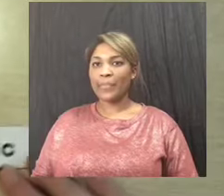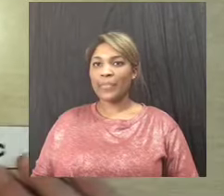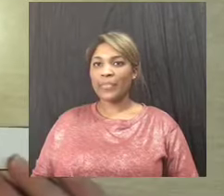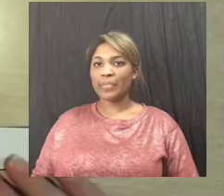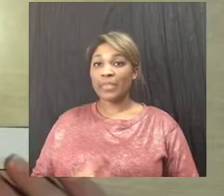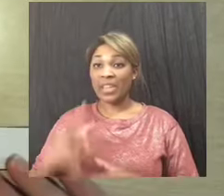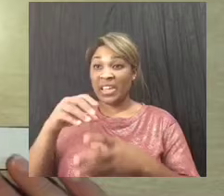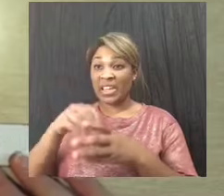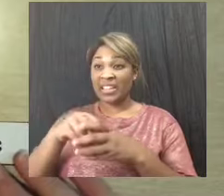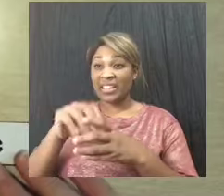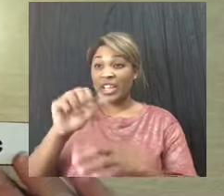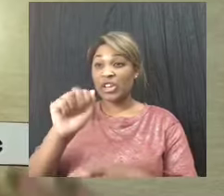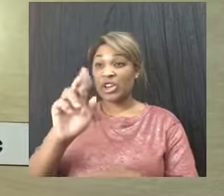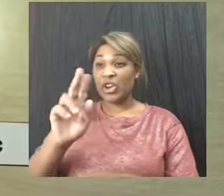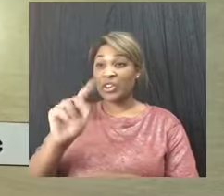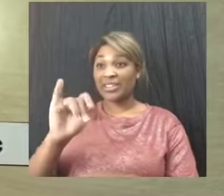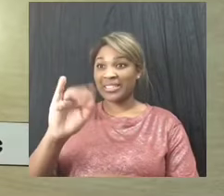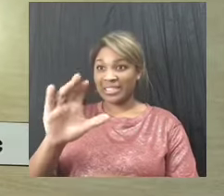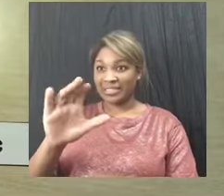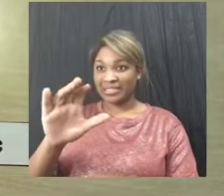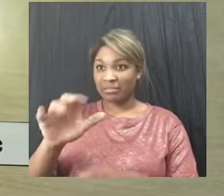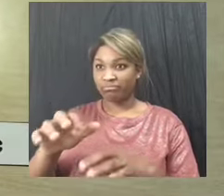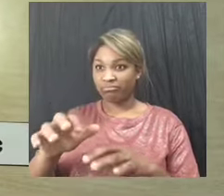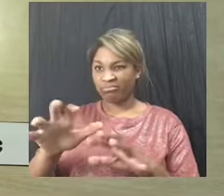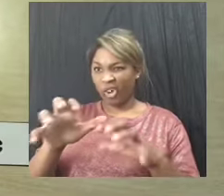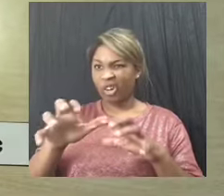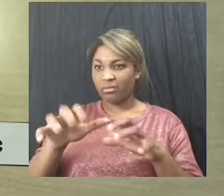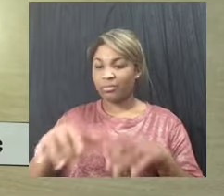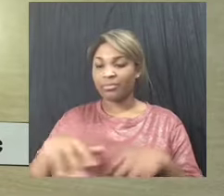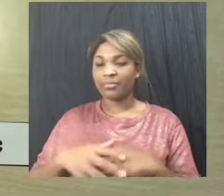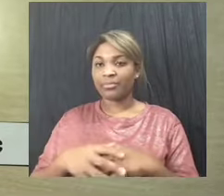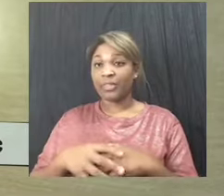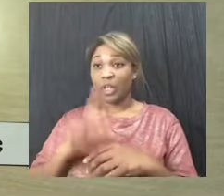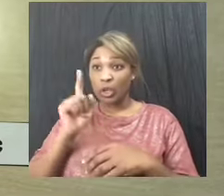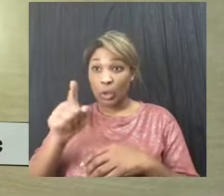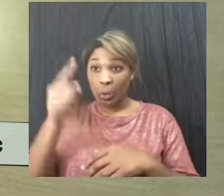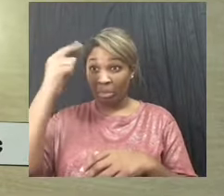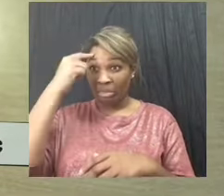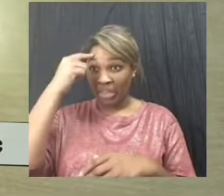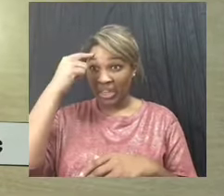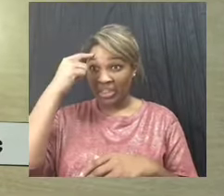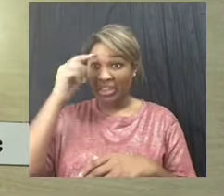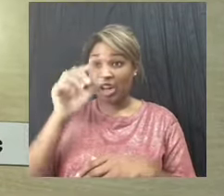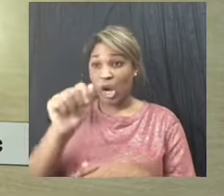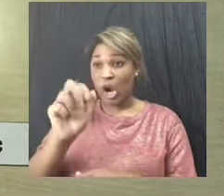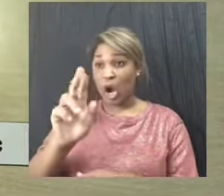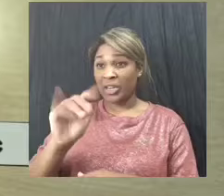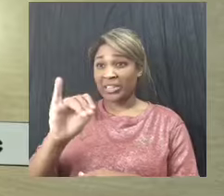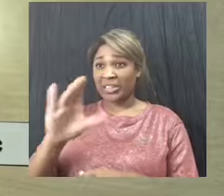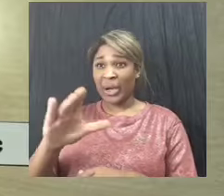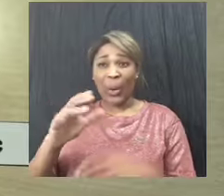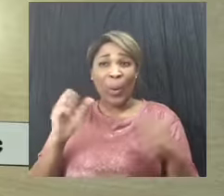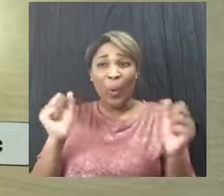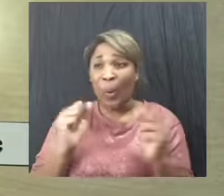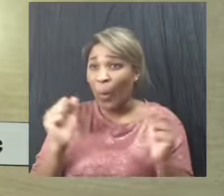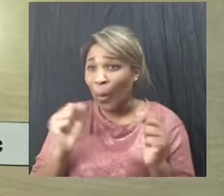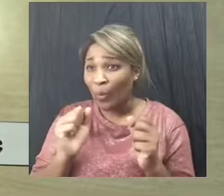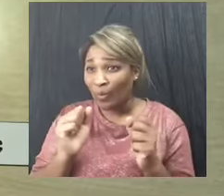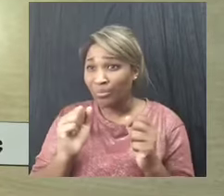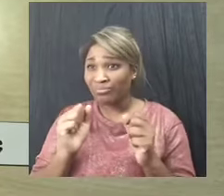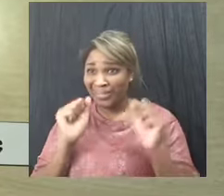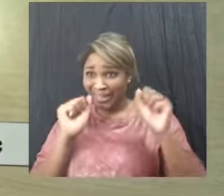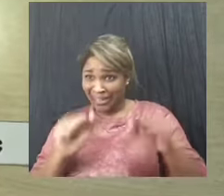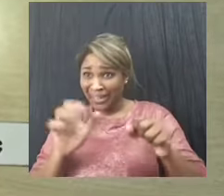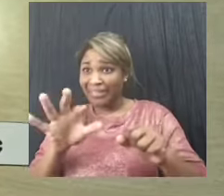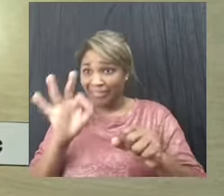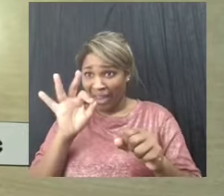in the Arctic? Do you think that in the Arctic, it's so cold there, do you think we could